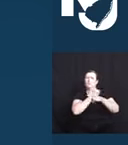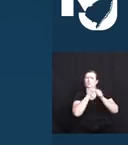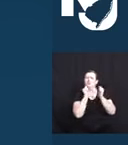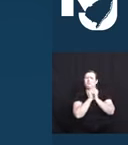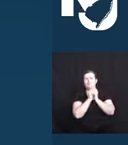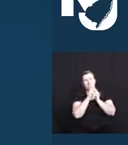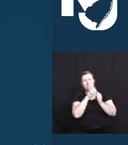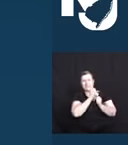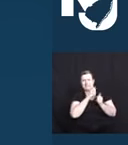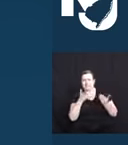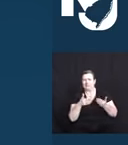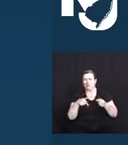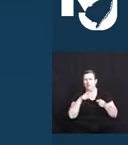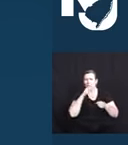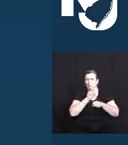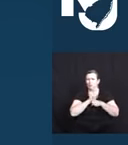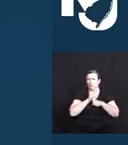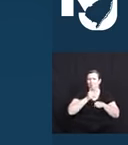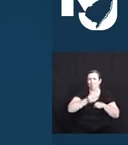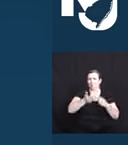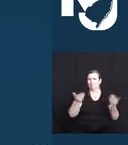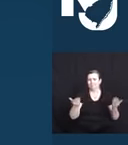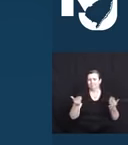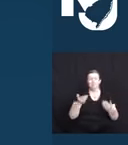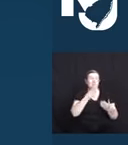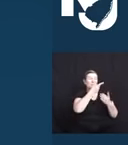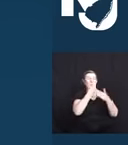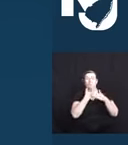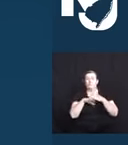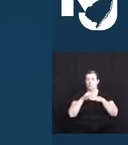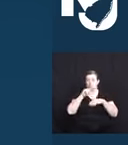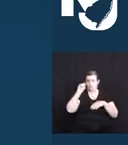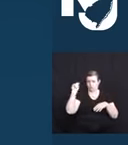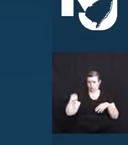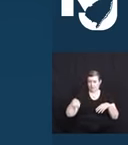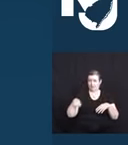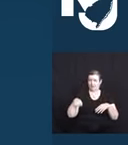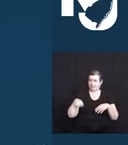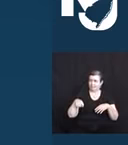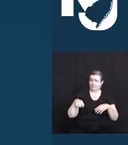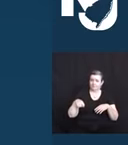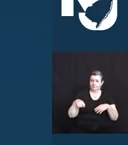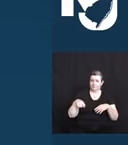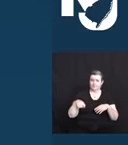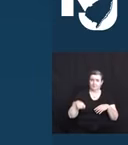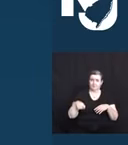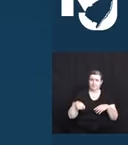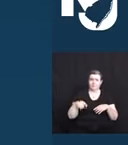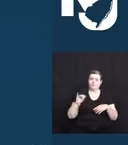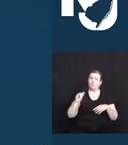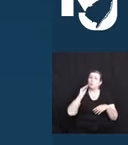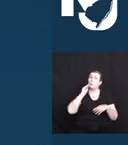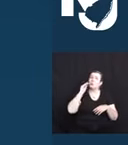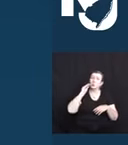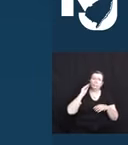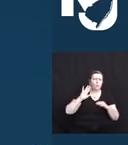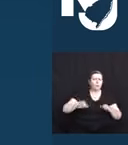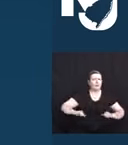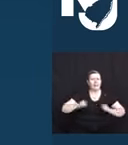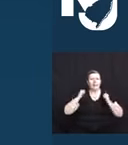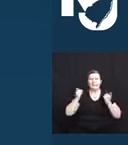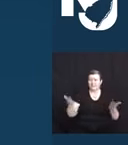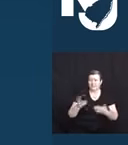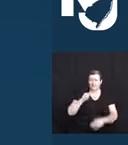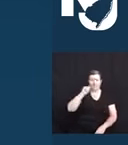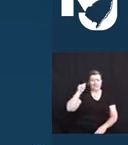us. Juki was born in Trenton right here and called either Trenton or Hamilton home for his entire life.